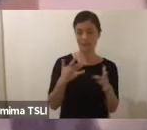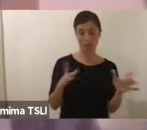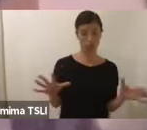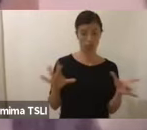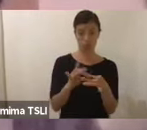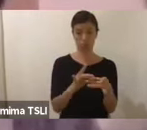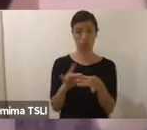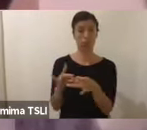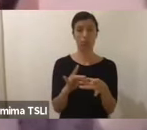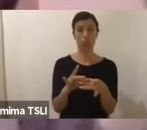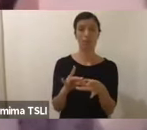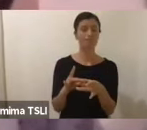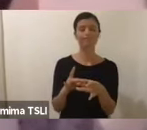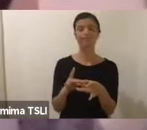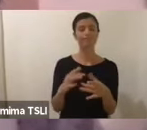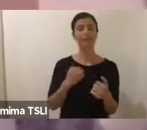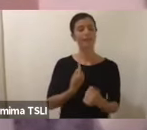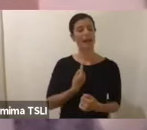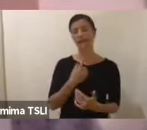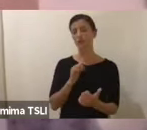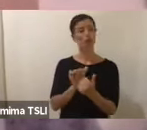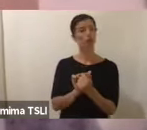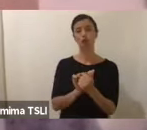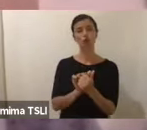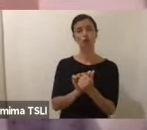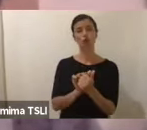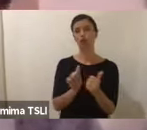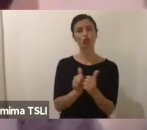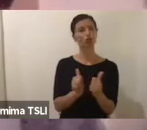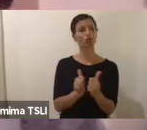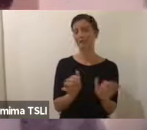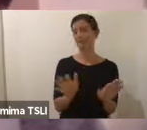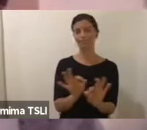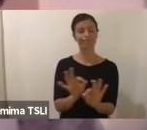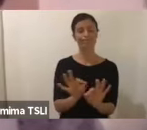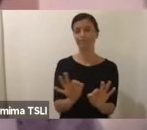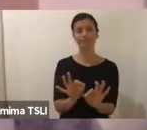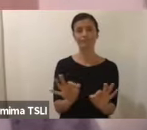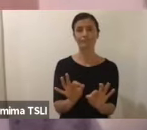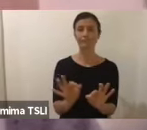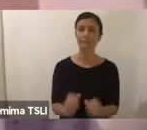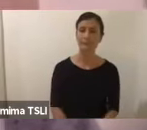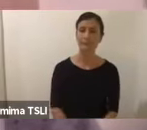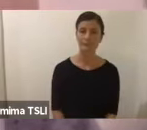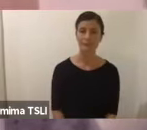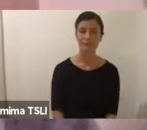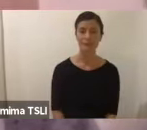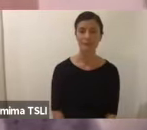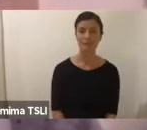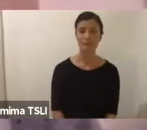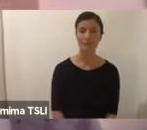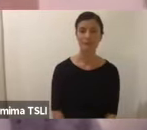they make it very clear what they want to do which is keep from the police